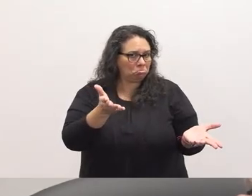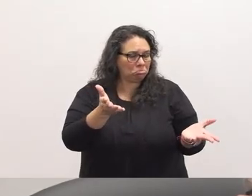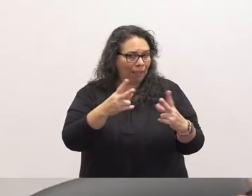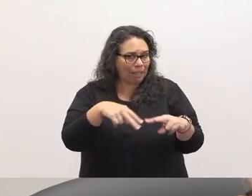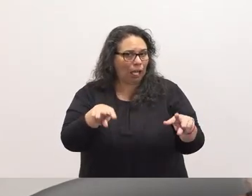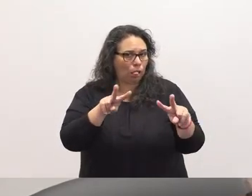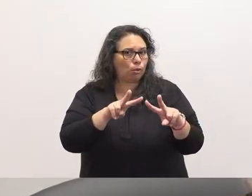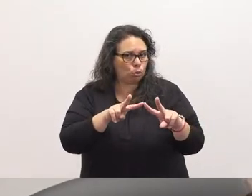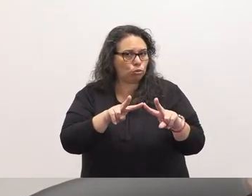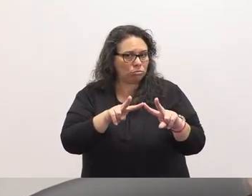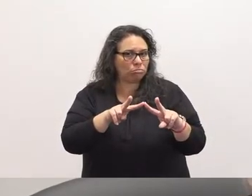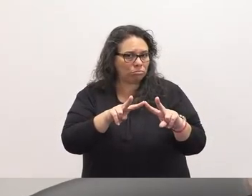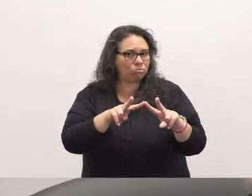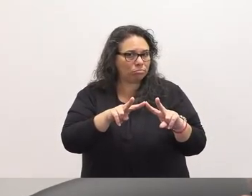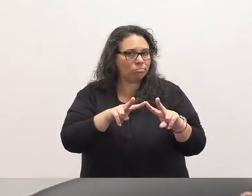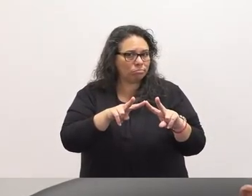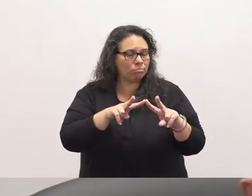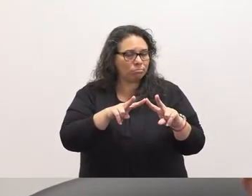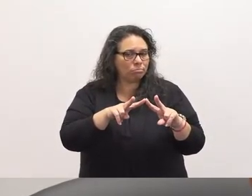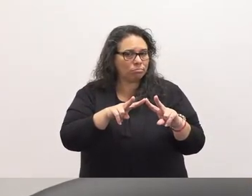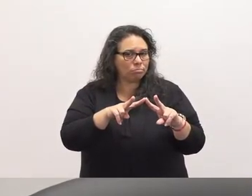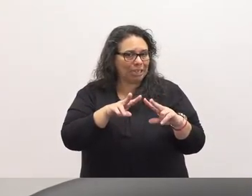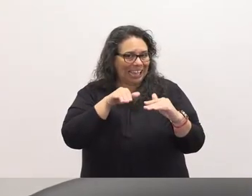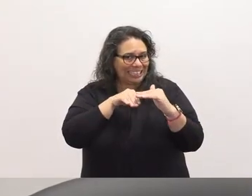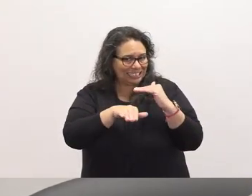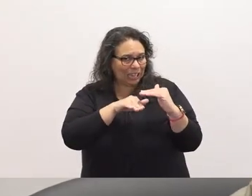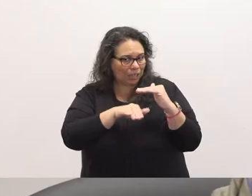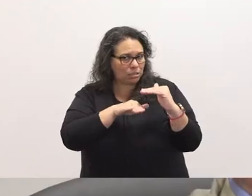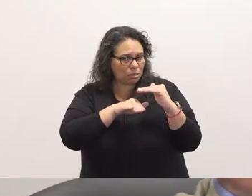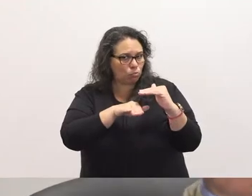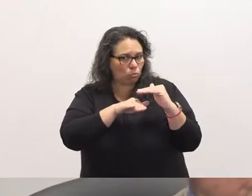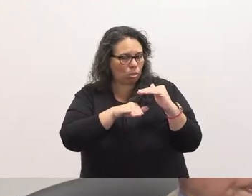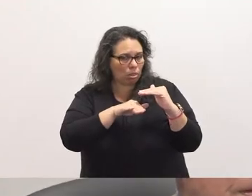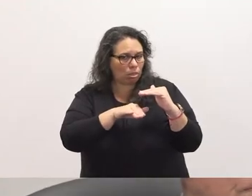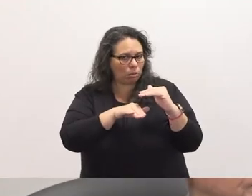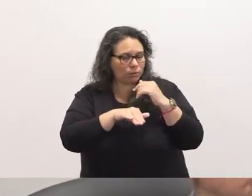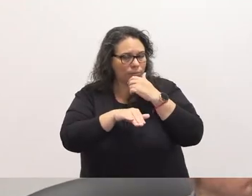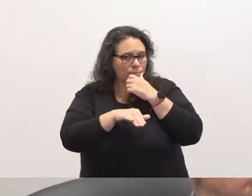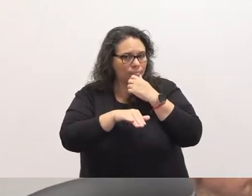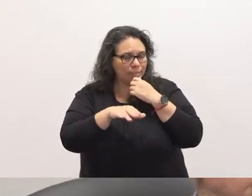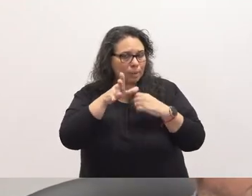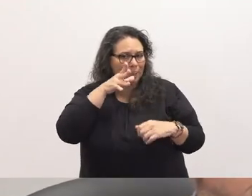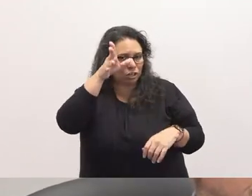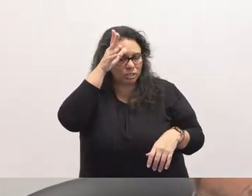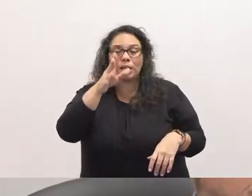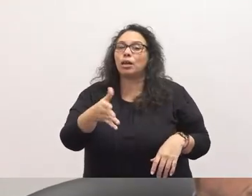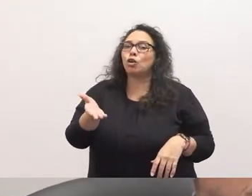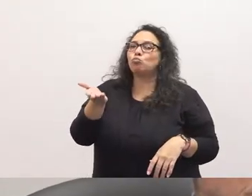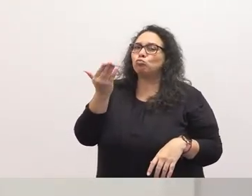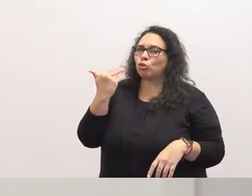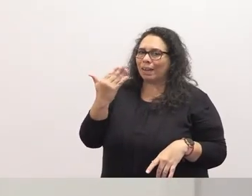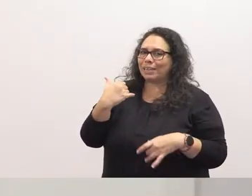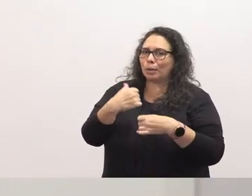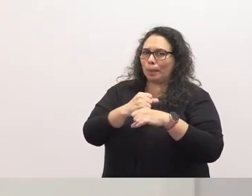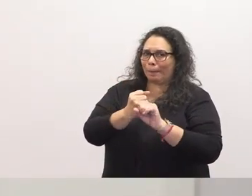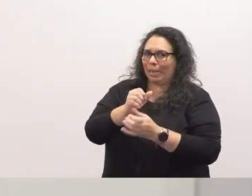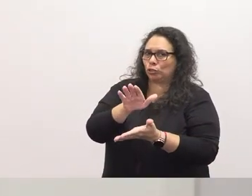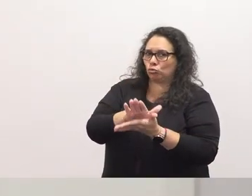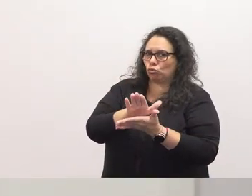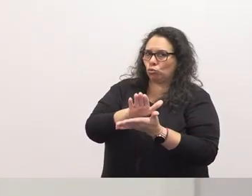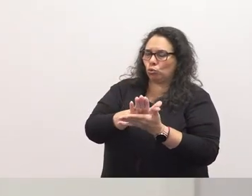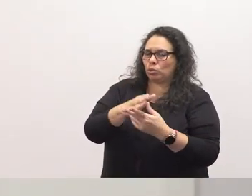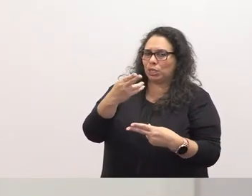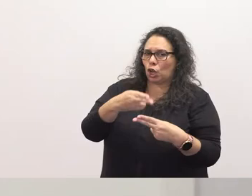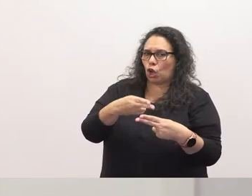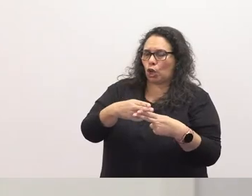valuable, as it would be accessible to parents. Yeah, we have, previously we have made schools, we call